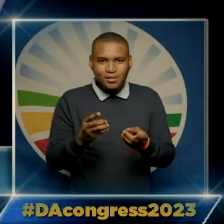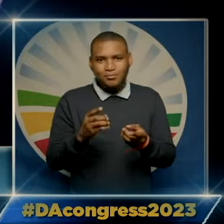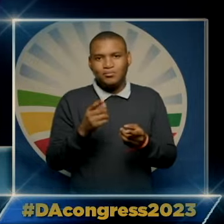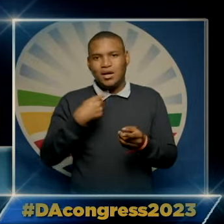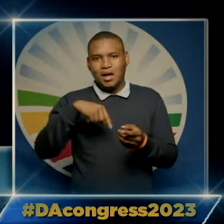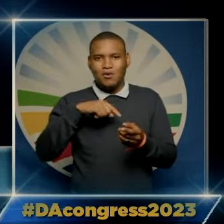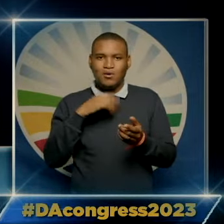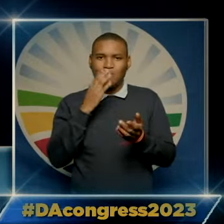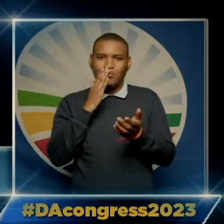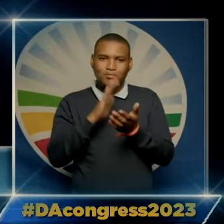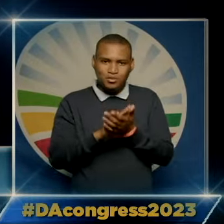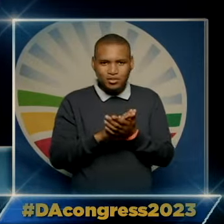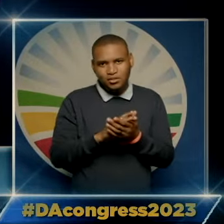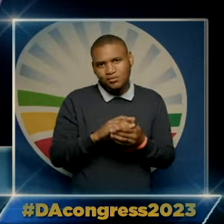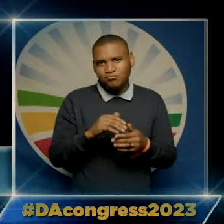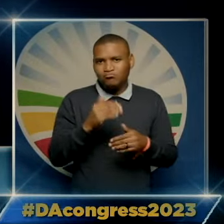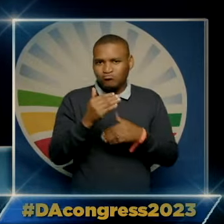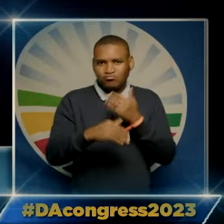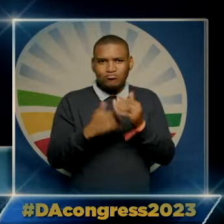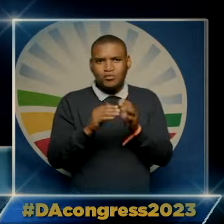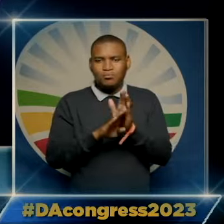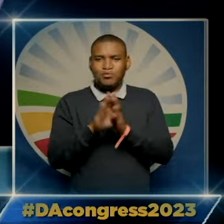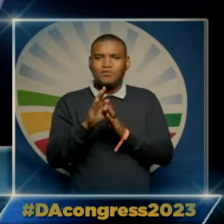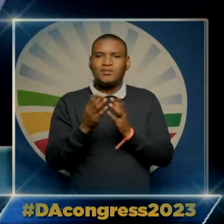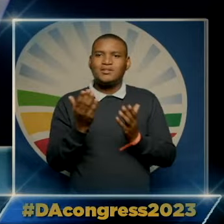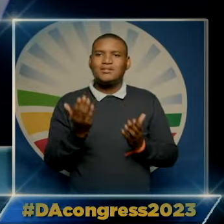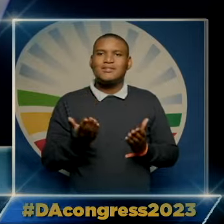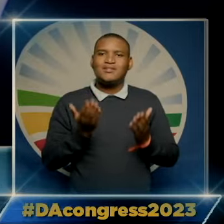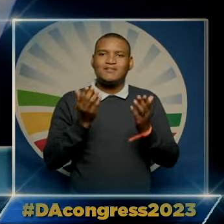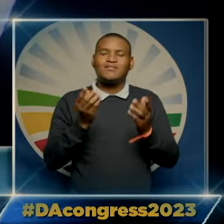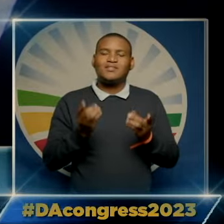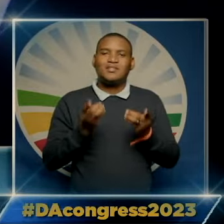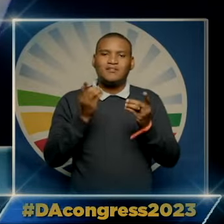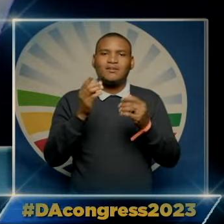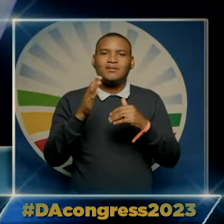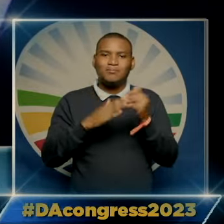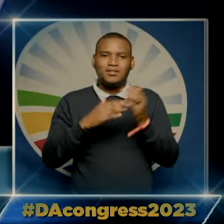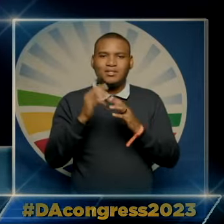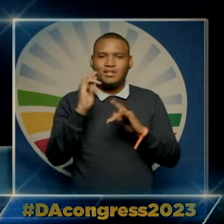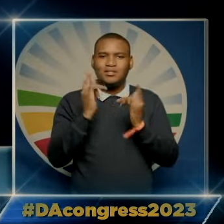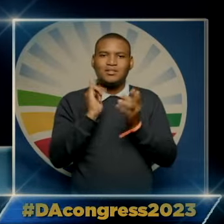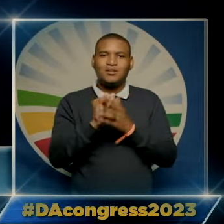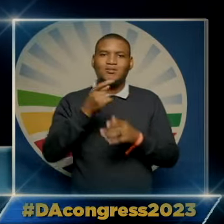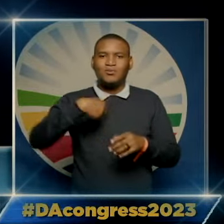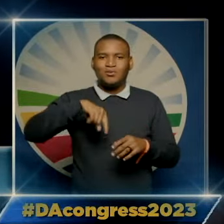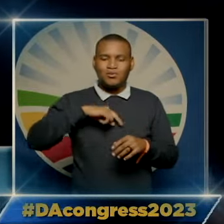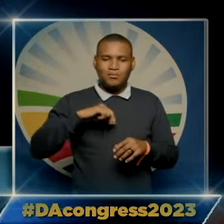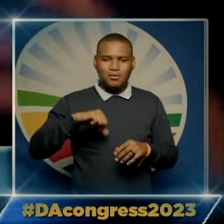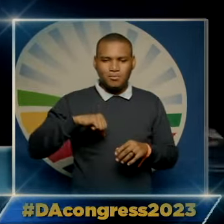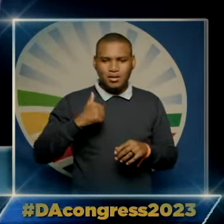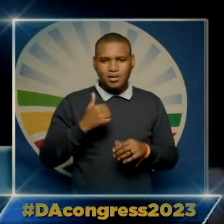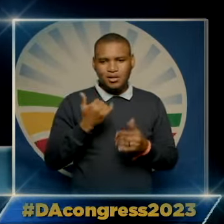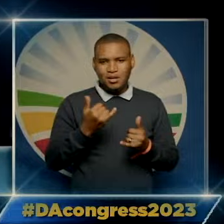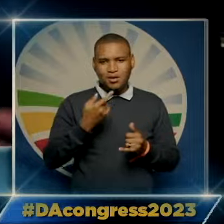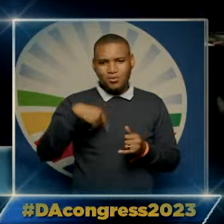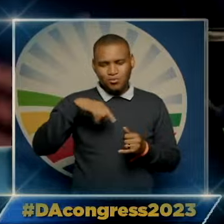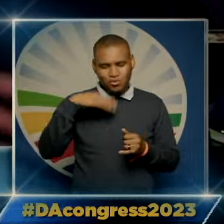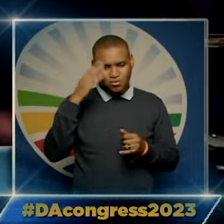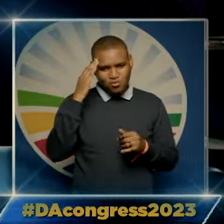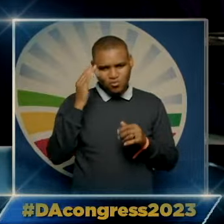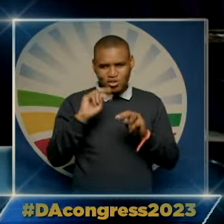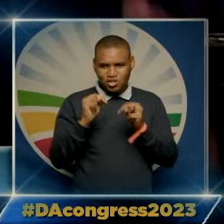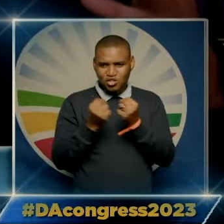of progressively improving service delivery and building a capital city that we can all be proud of. Now, we all know nationally,